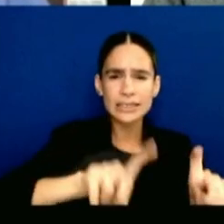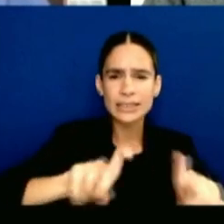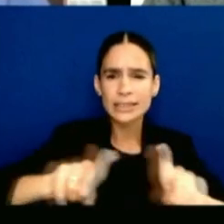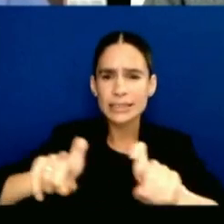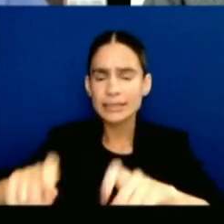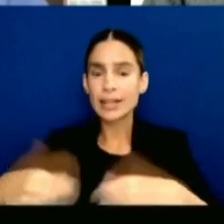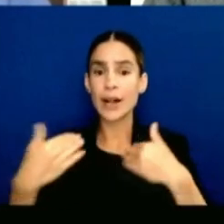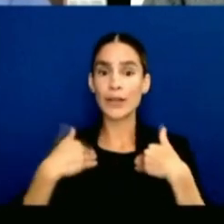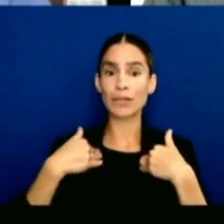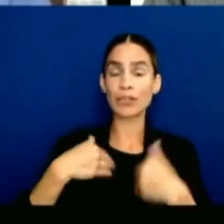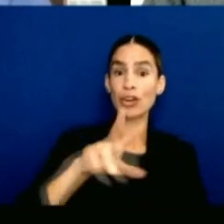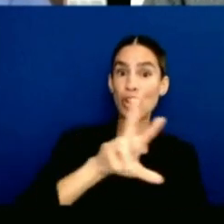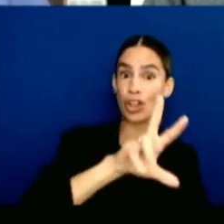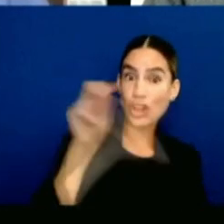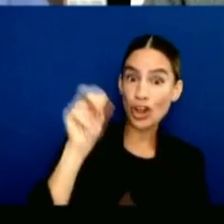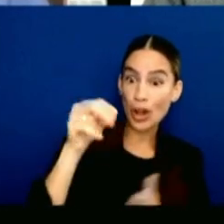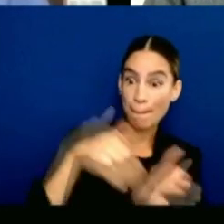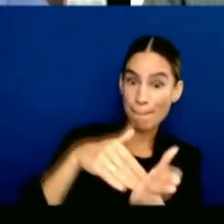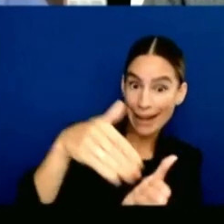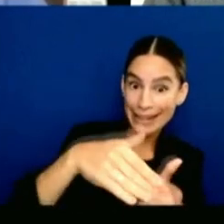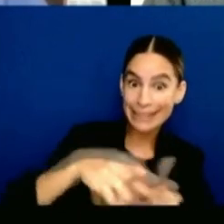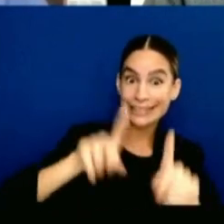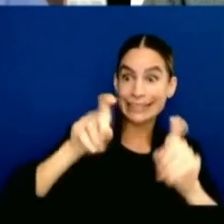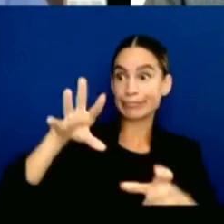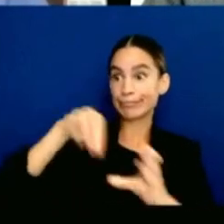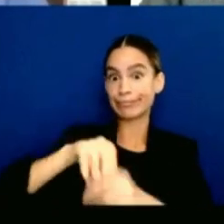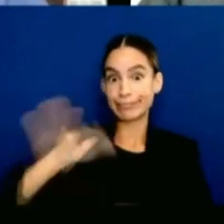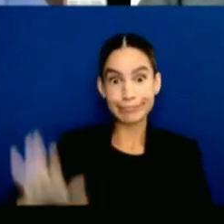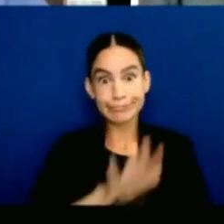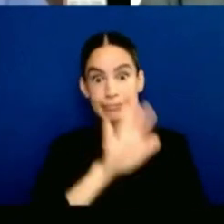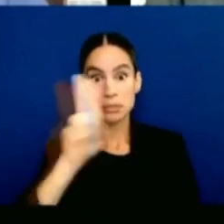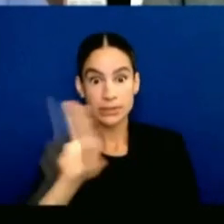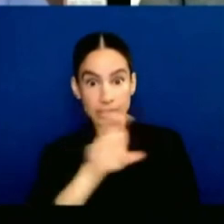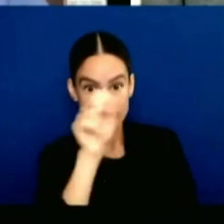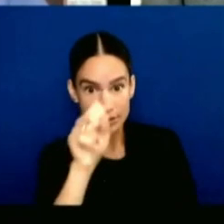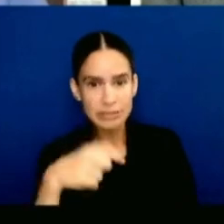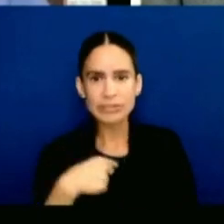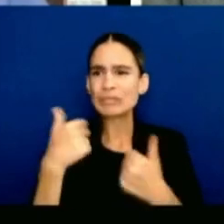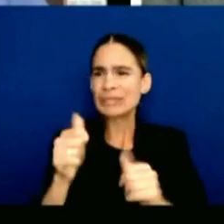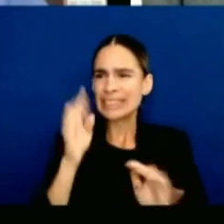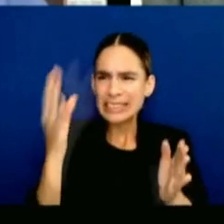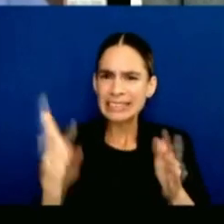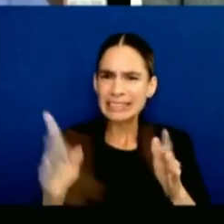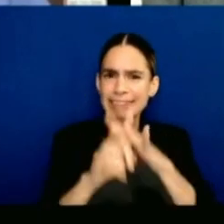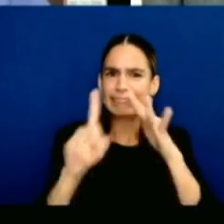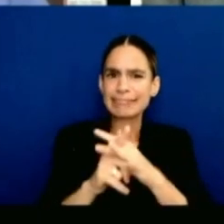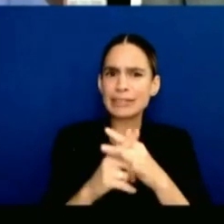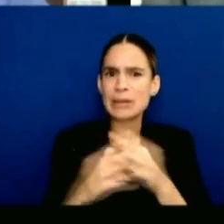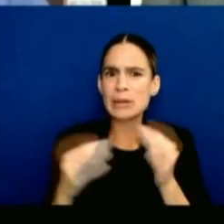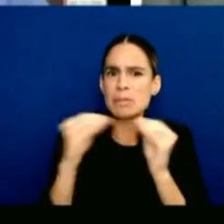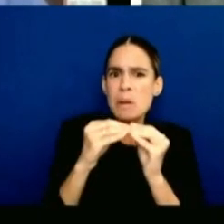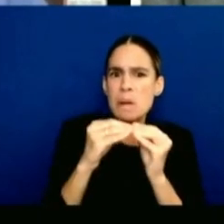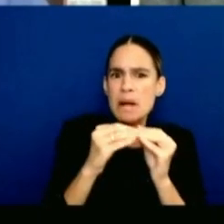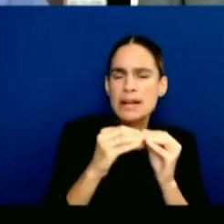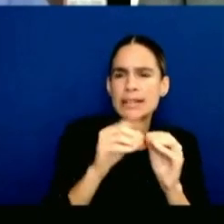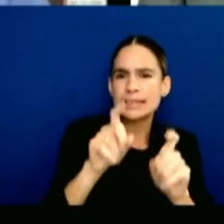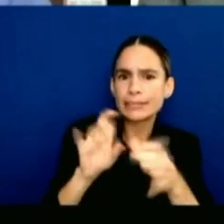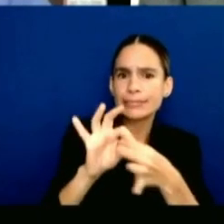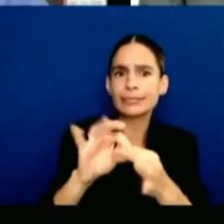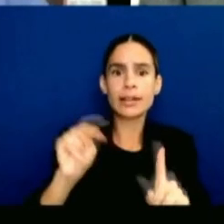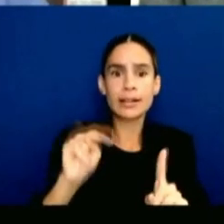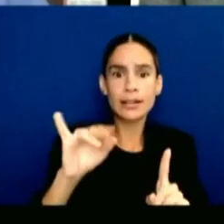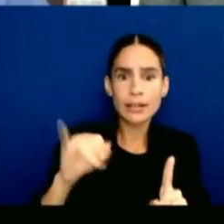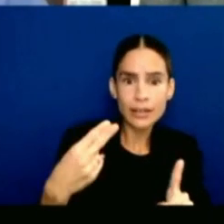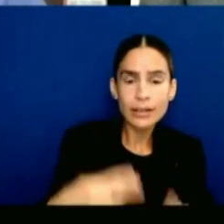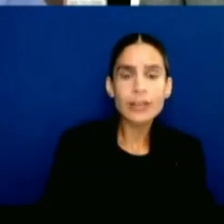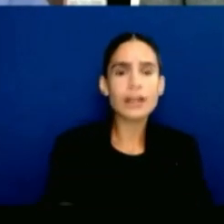to try to come up with new technologies that allow point-of-care testing so you can find out your answer on the spot as opposed to